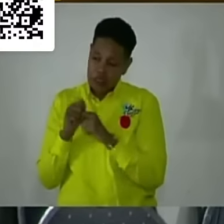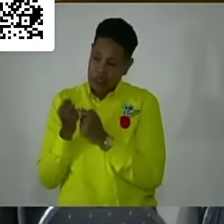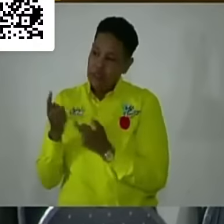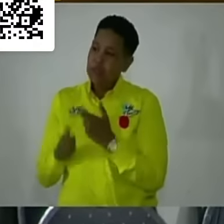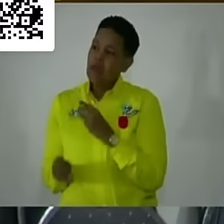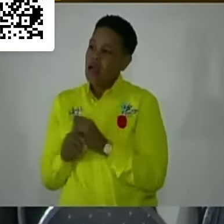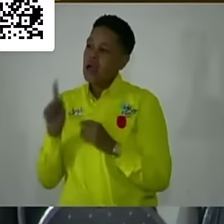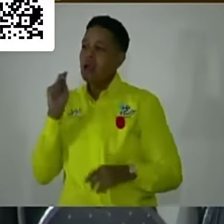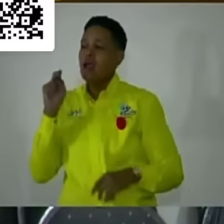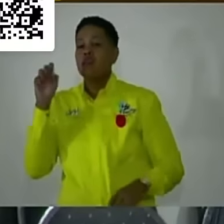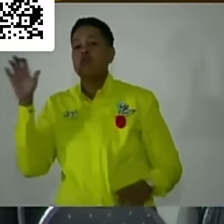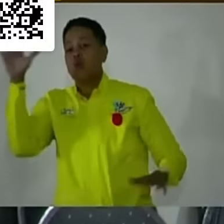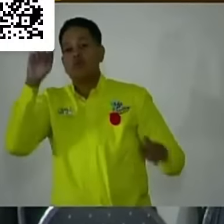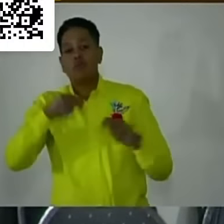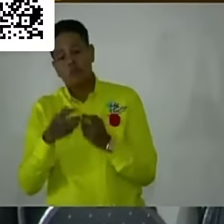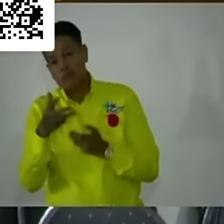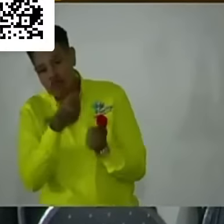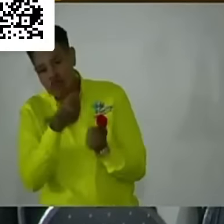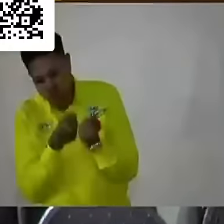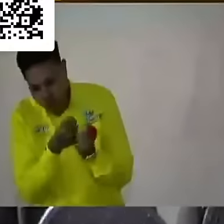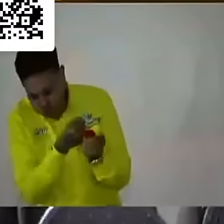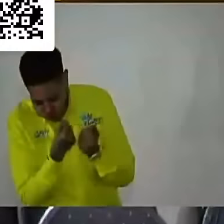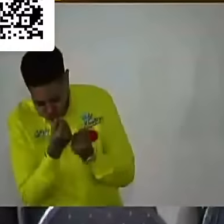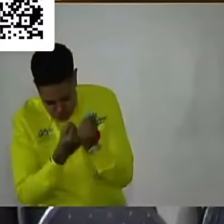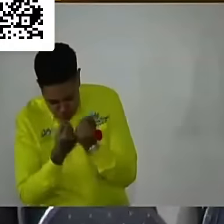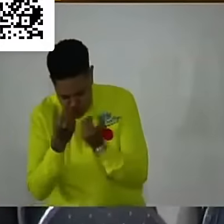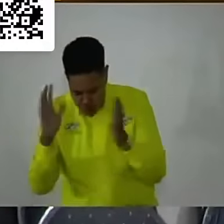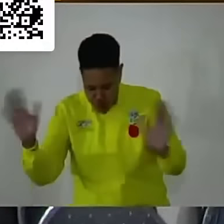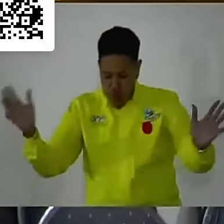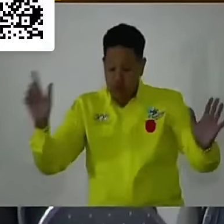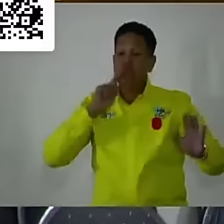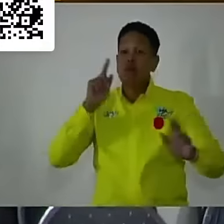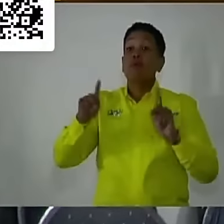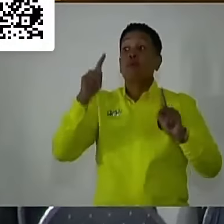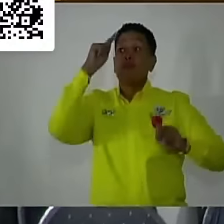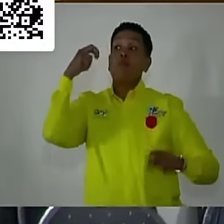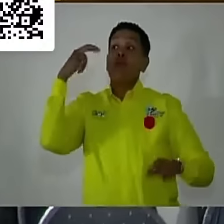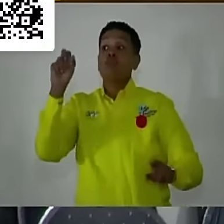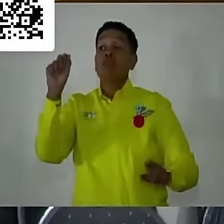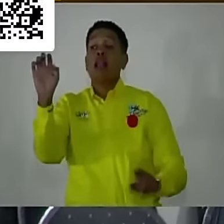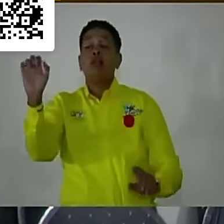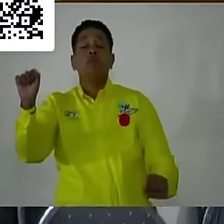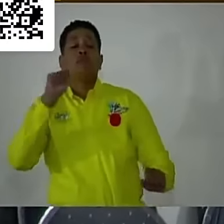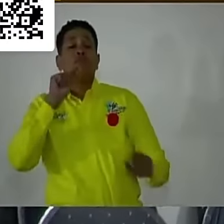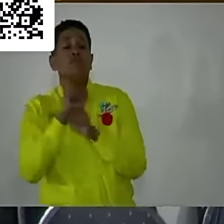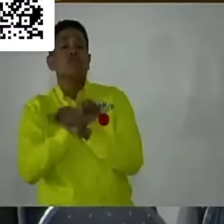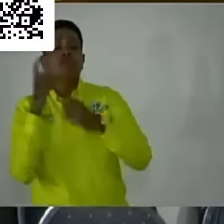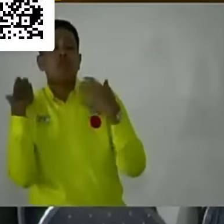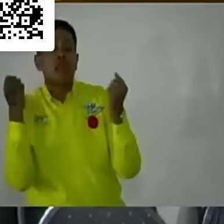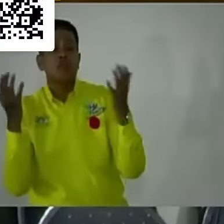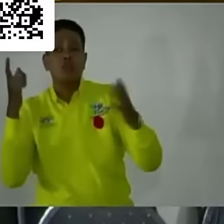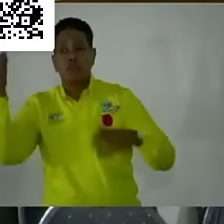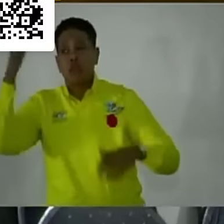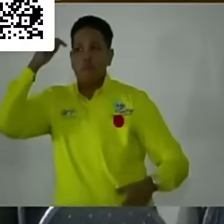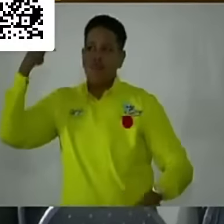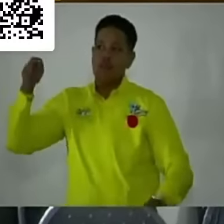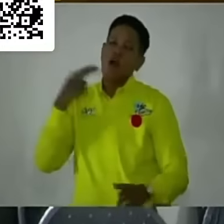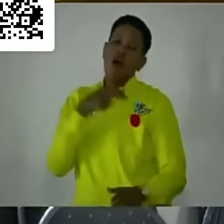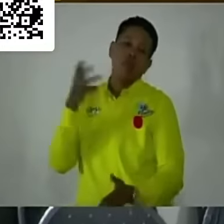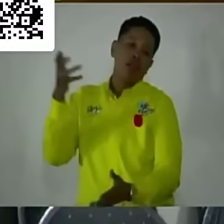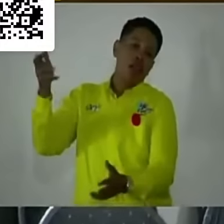the NGOs team. And I believe the people of Black River and St. Elizabeth can be assured of health services should anything